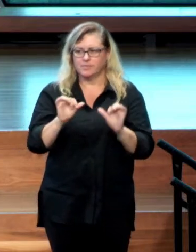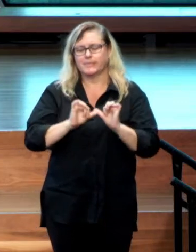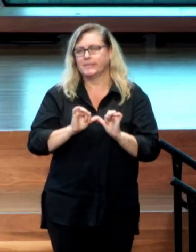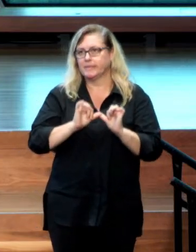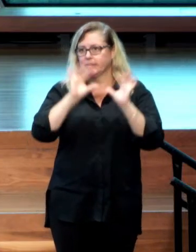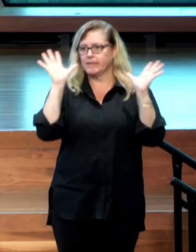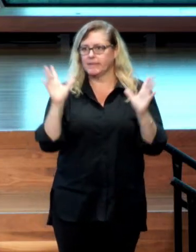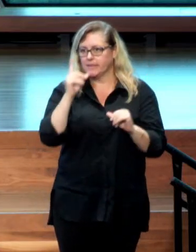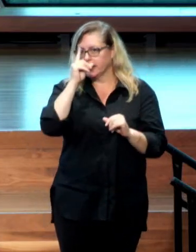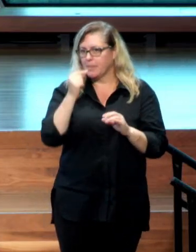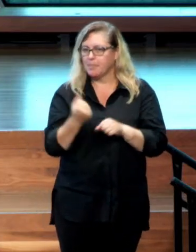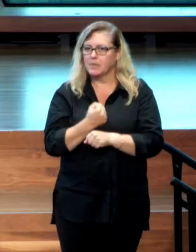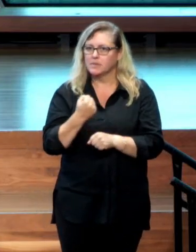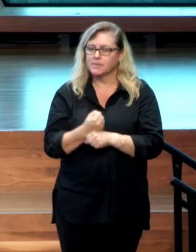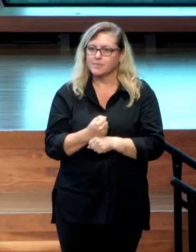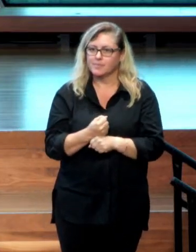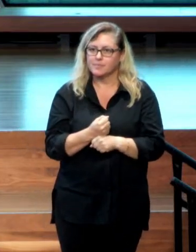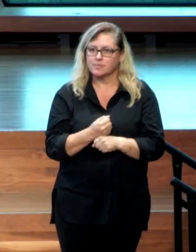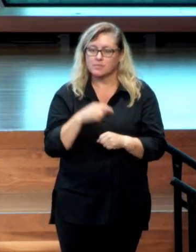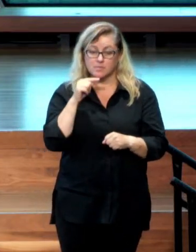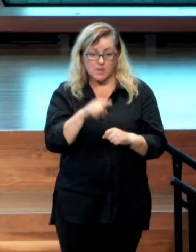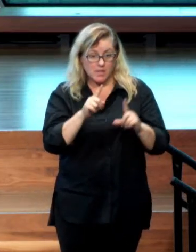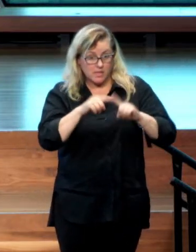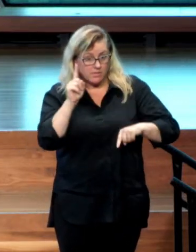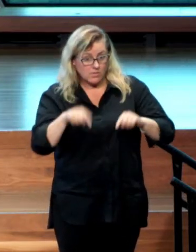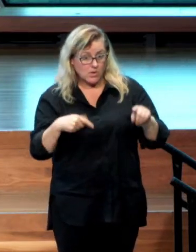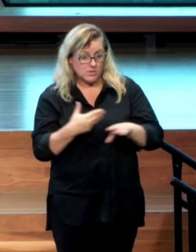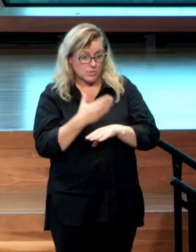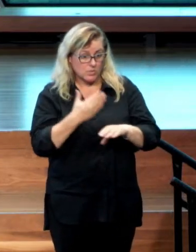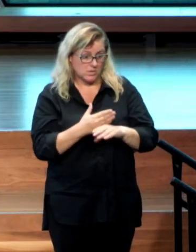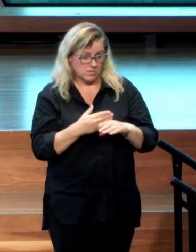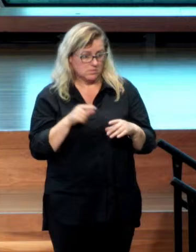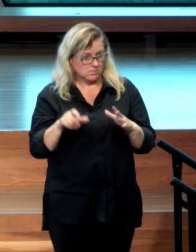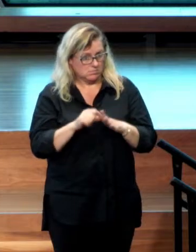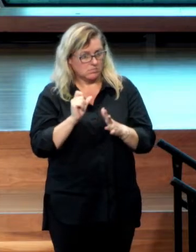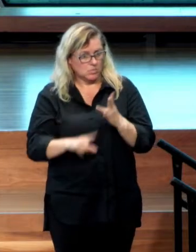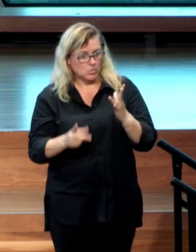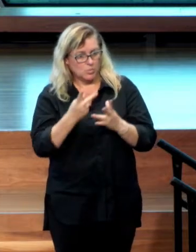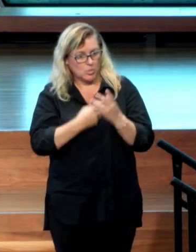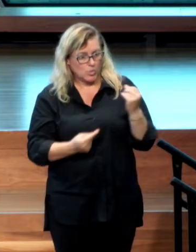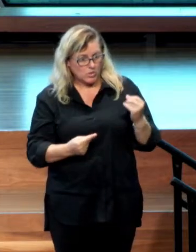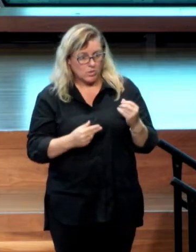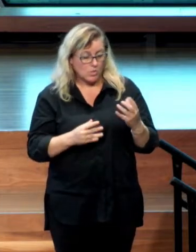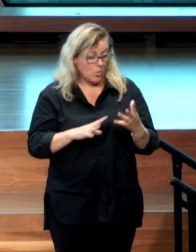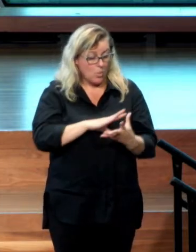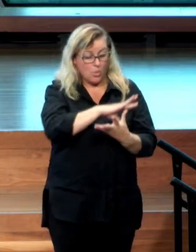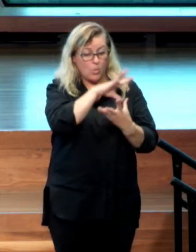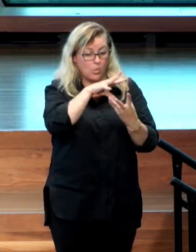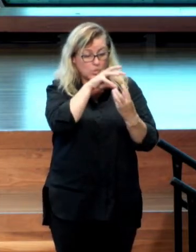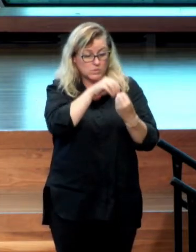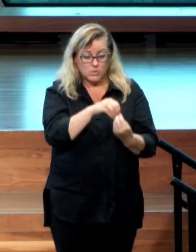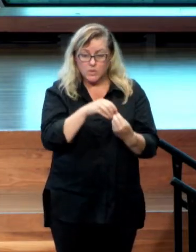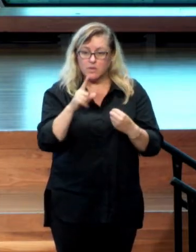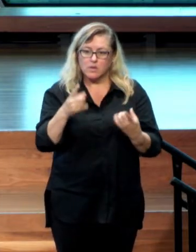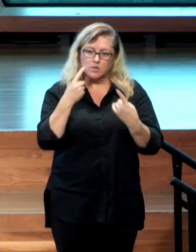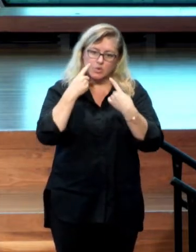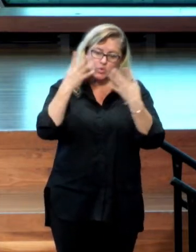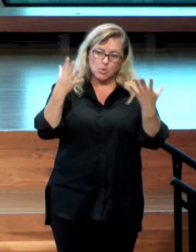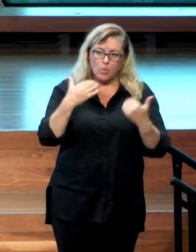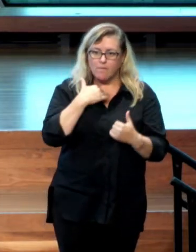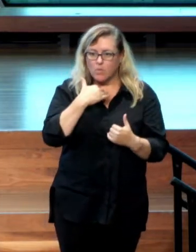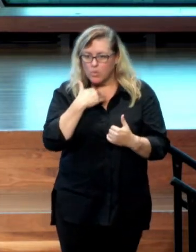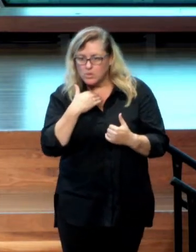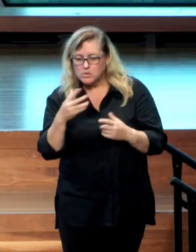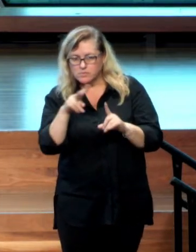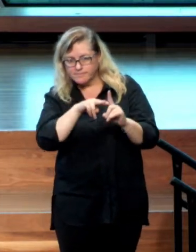clarity. The variety of works shortlisted this year do both. Collectively, they showcase a multitude of voices, perspectives and